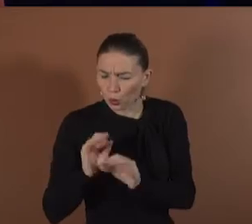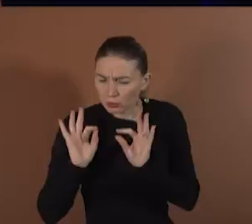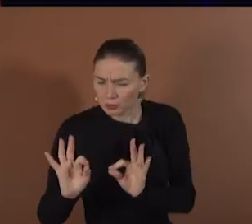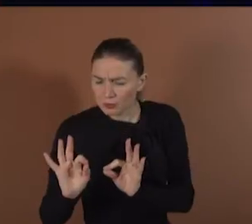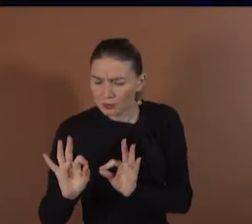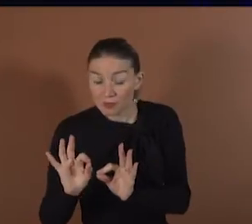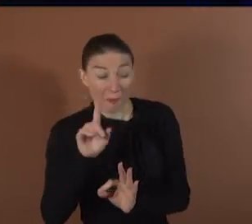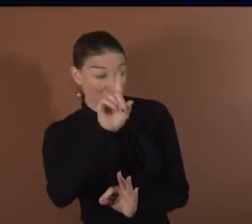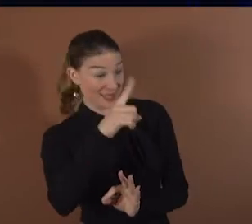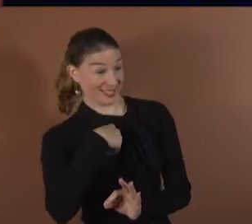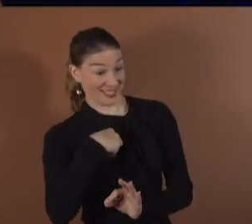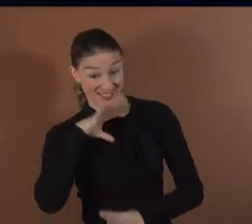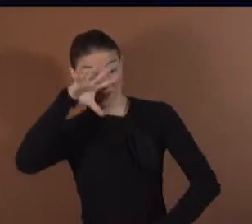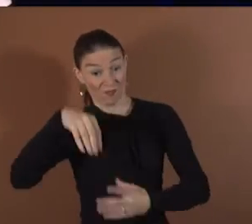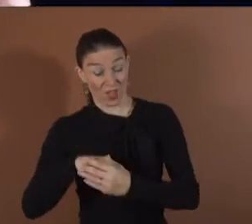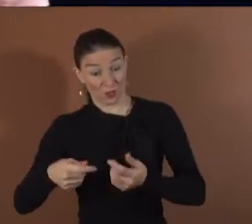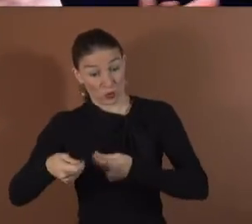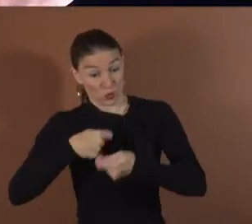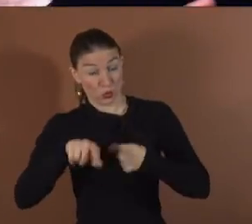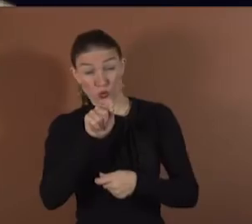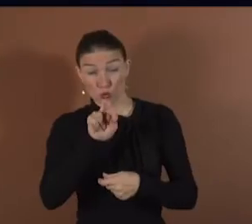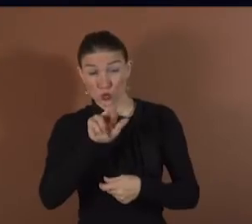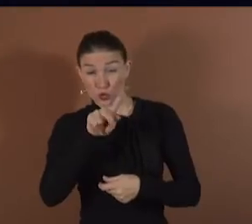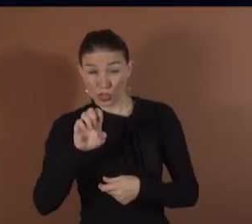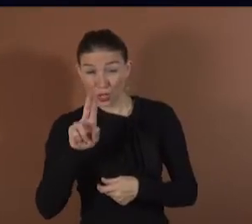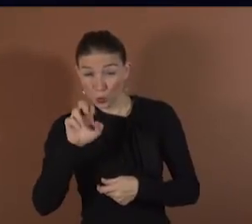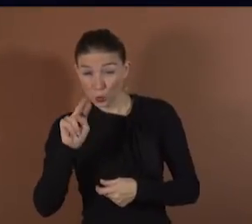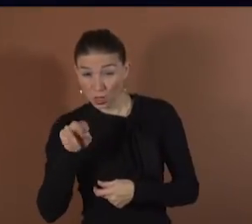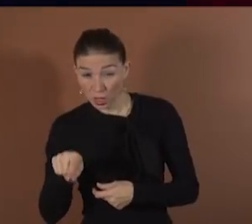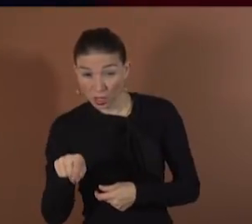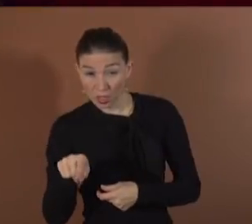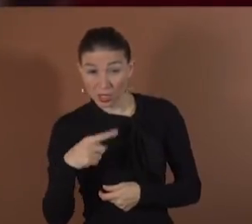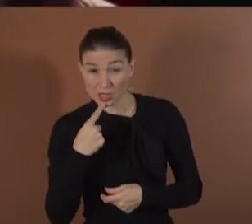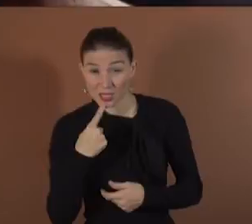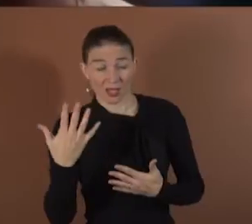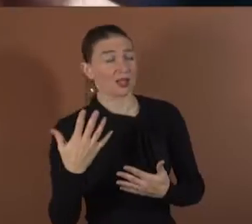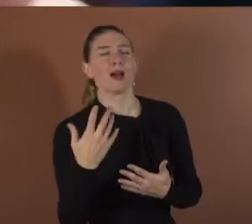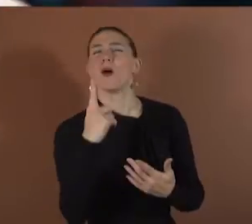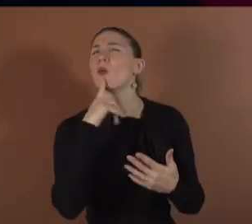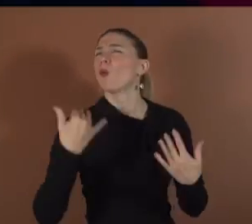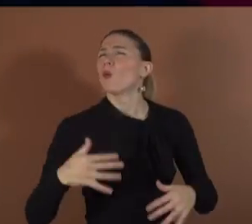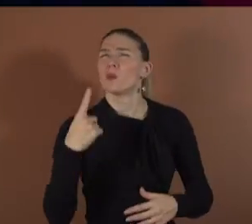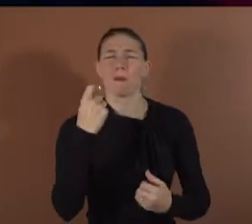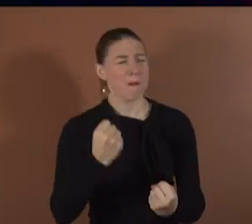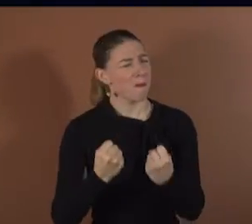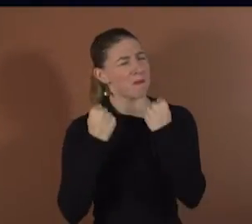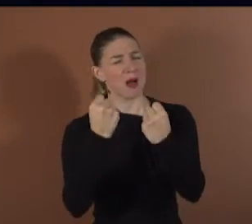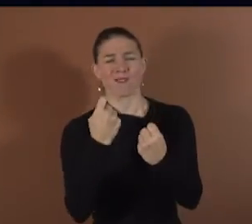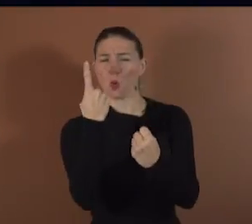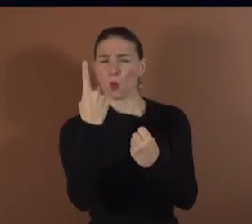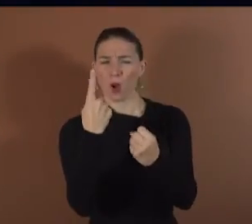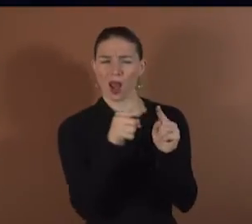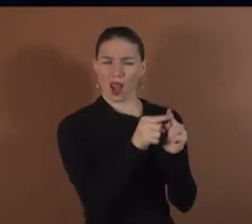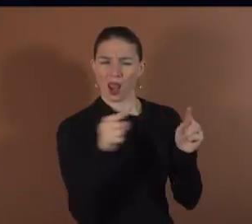as a trade unionist, have to address it. And Sharon Burrows said the most powerful one line I've heard in a long